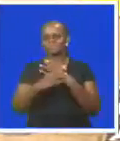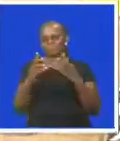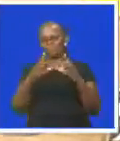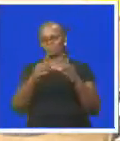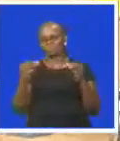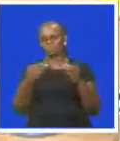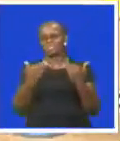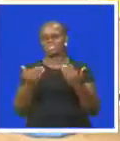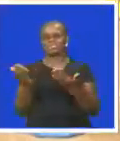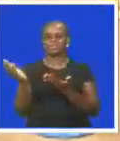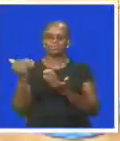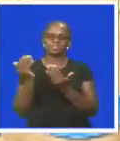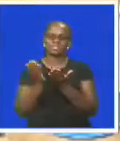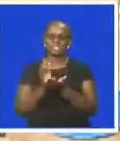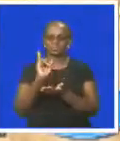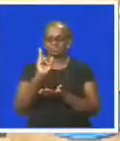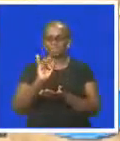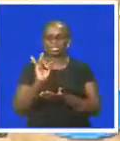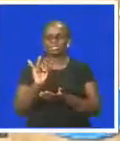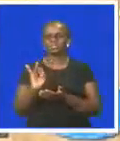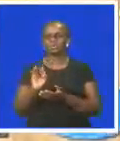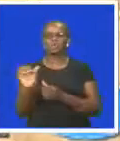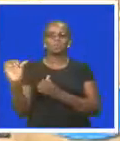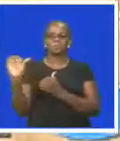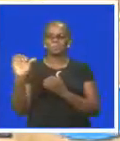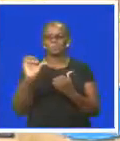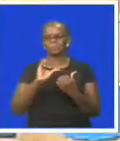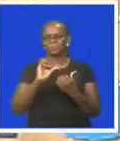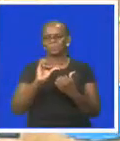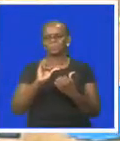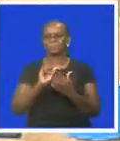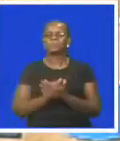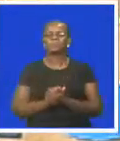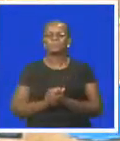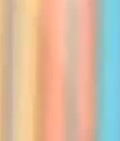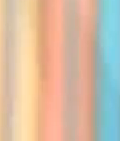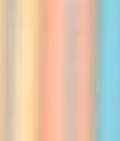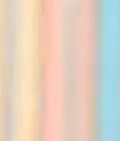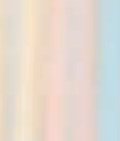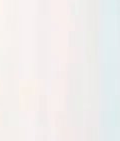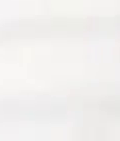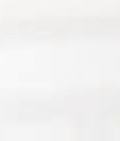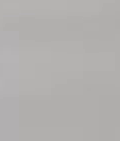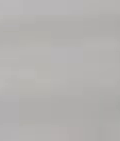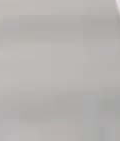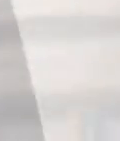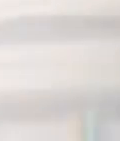grade 1 and 2 expressive arts lesson. We will be right back after this.